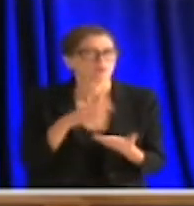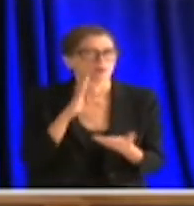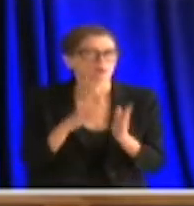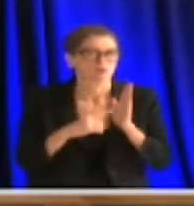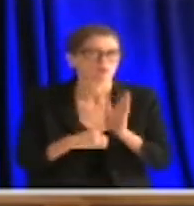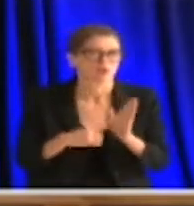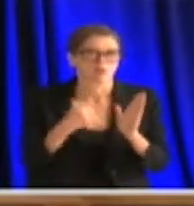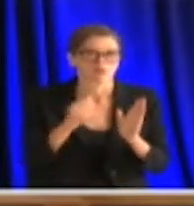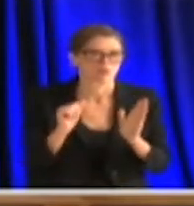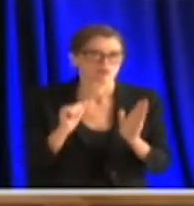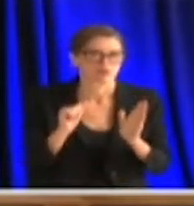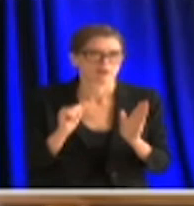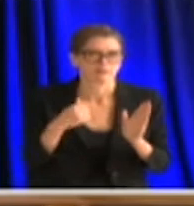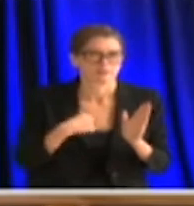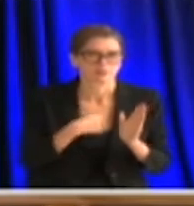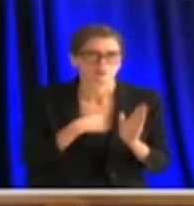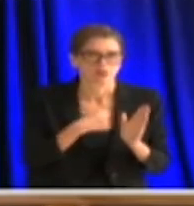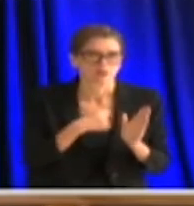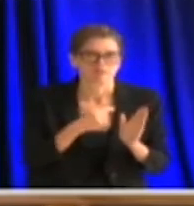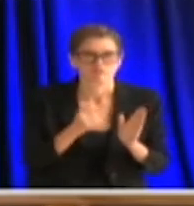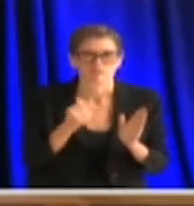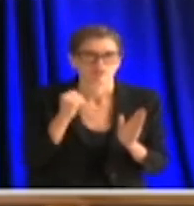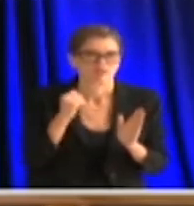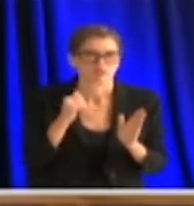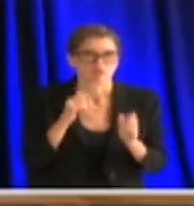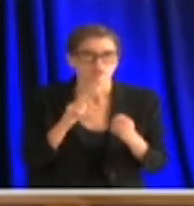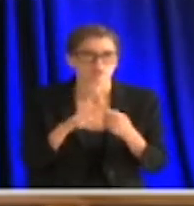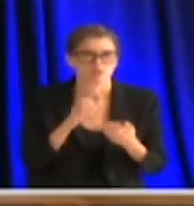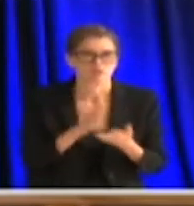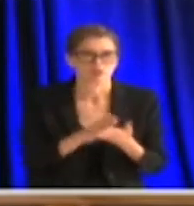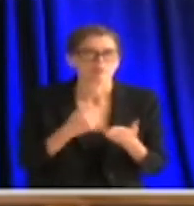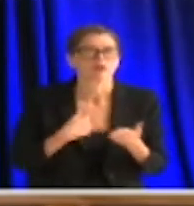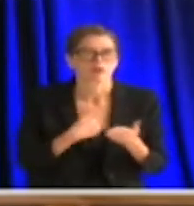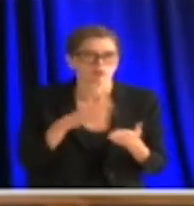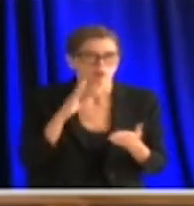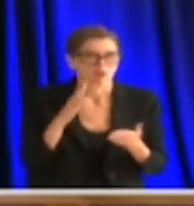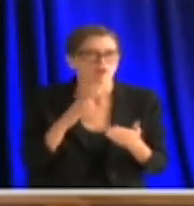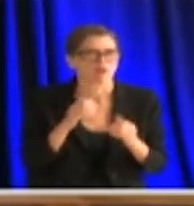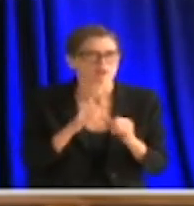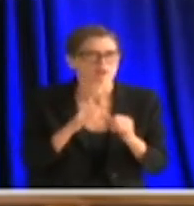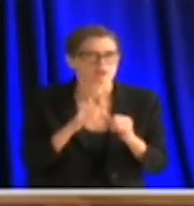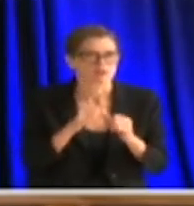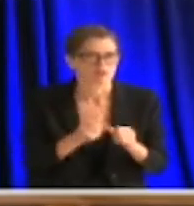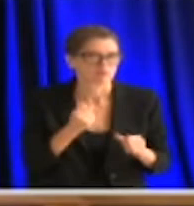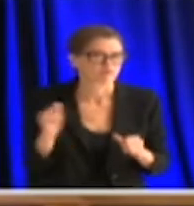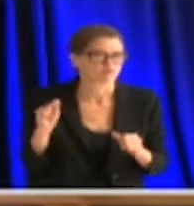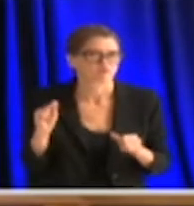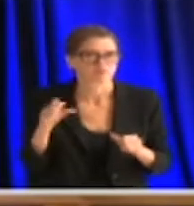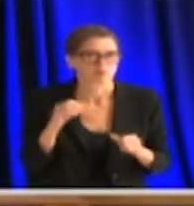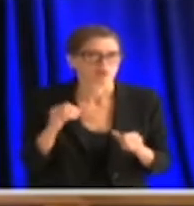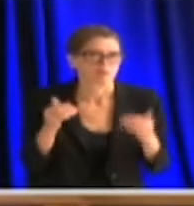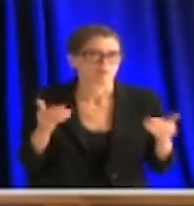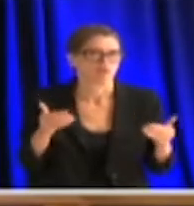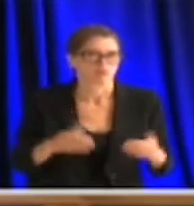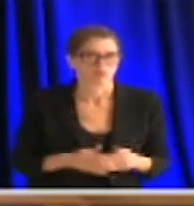it's not over yet. Let's keep on fighting. Let's keep moving forward. I would like to